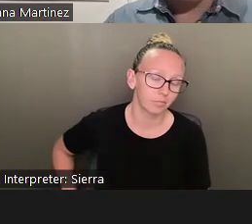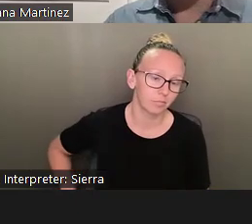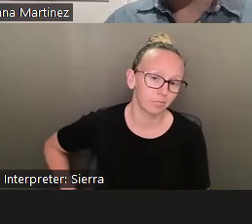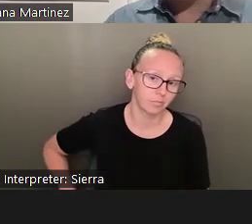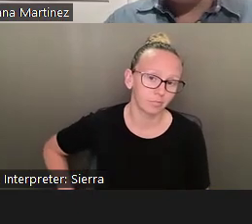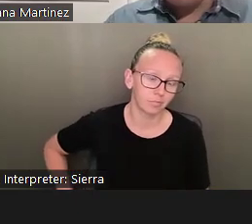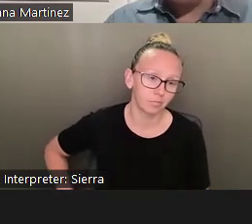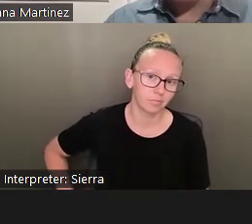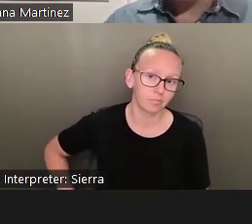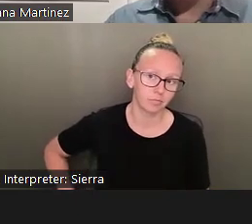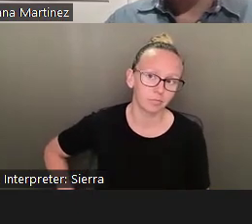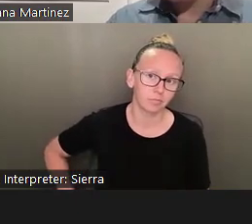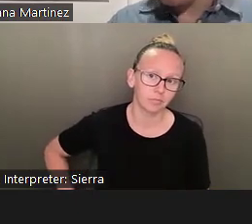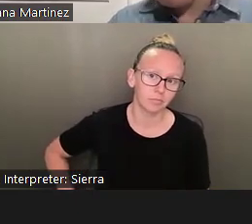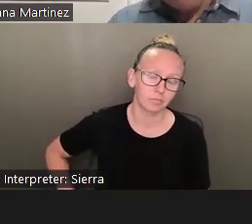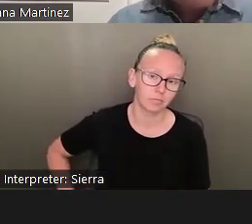And again,